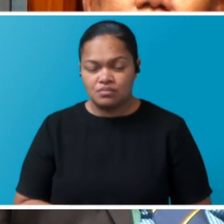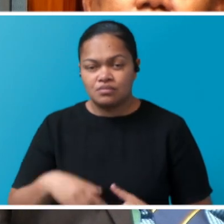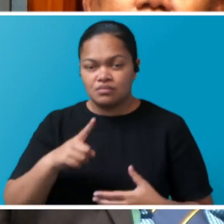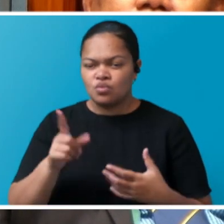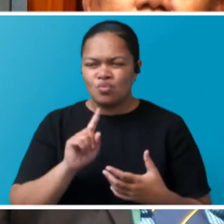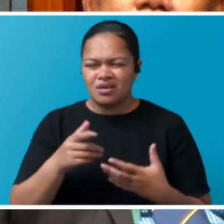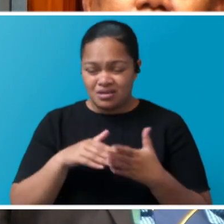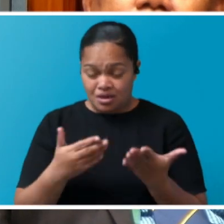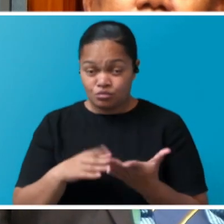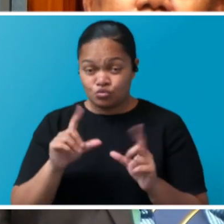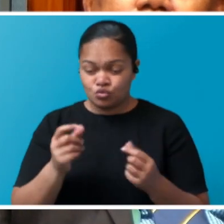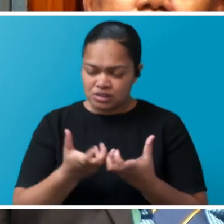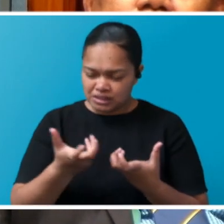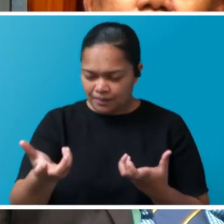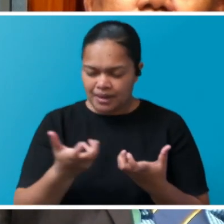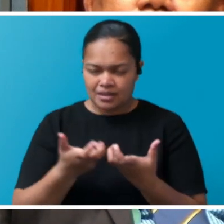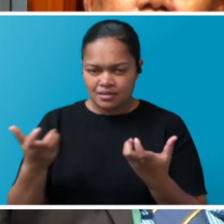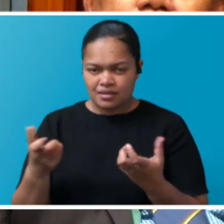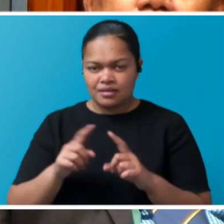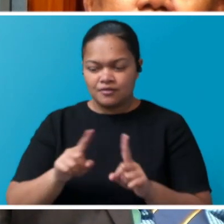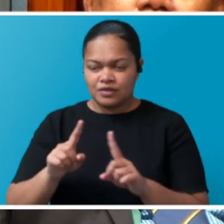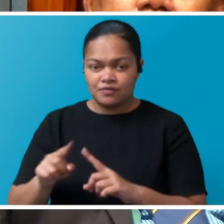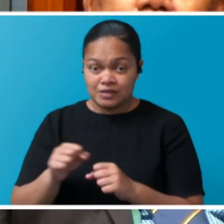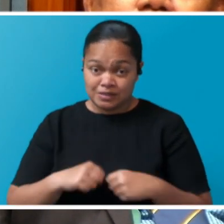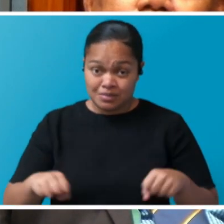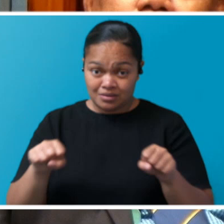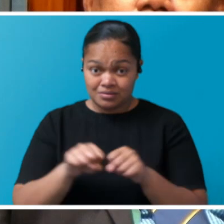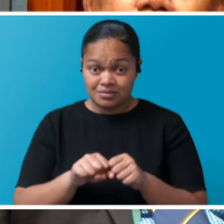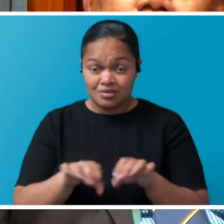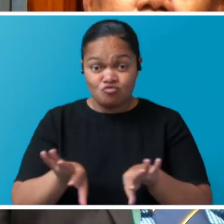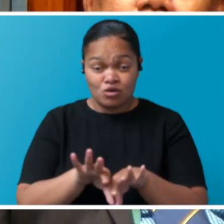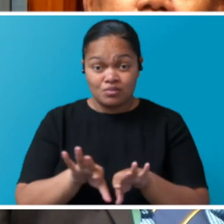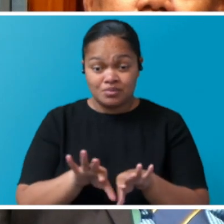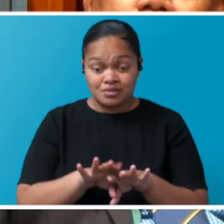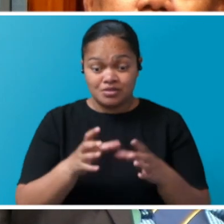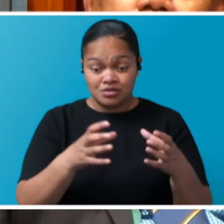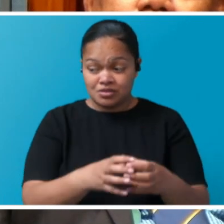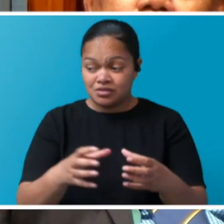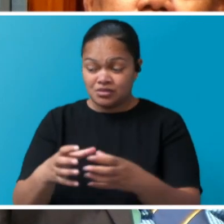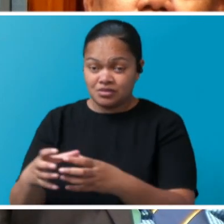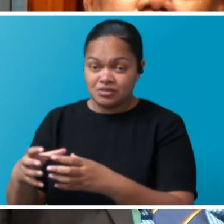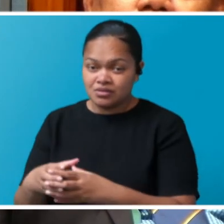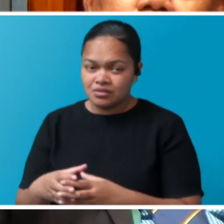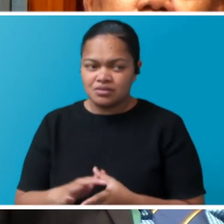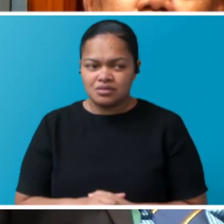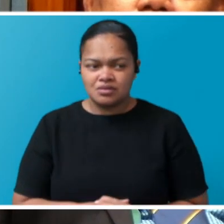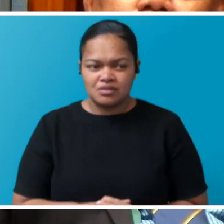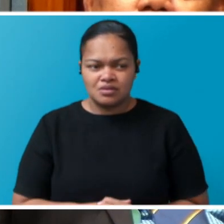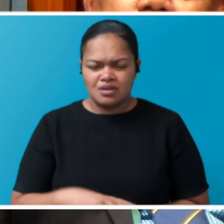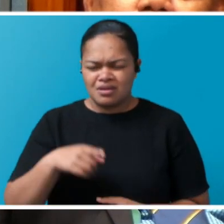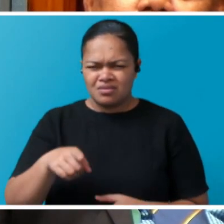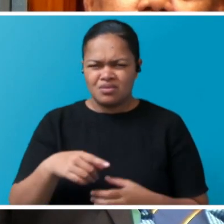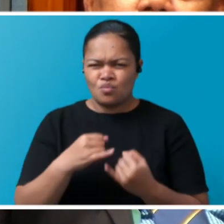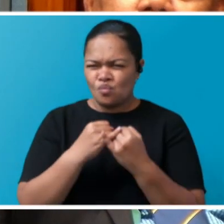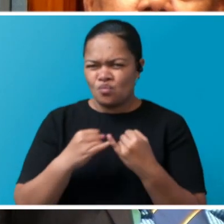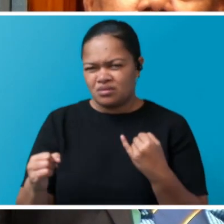the different spaces within the dump site where they'll be able to contain some of this toxic waste. I think the honourable